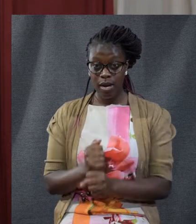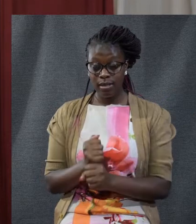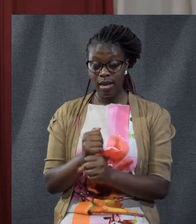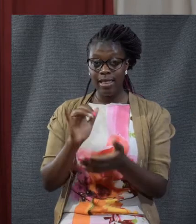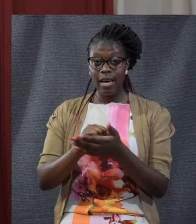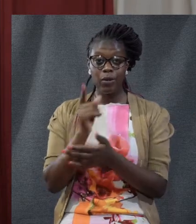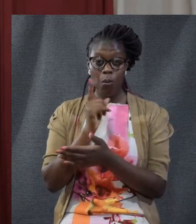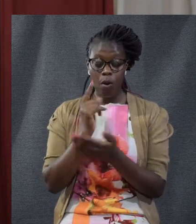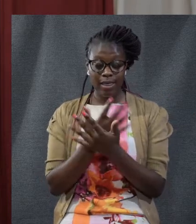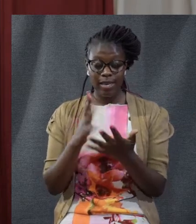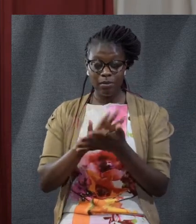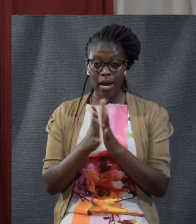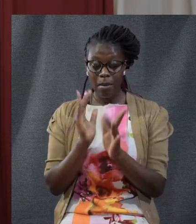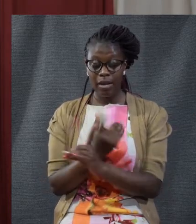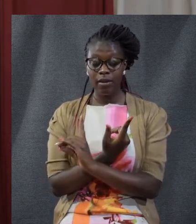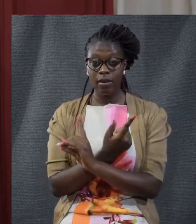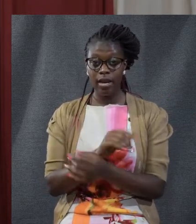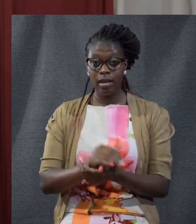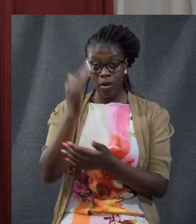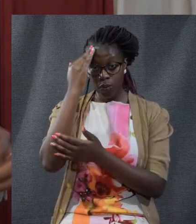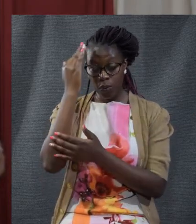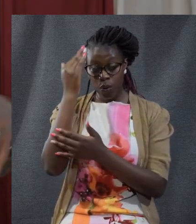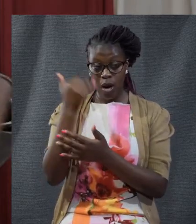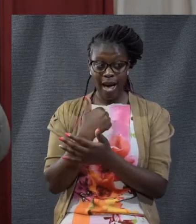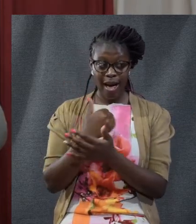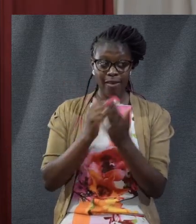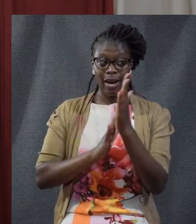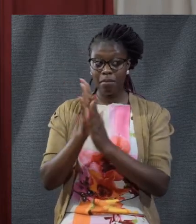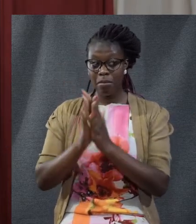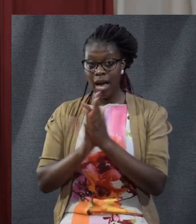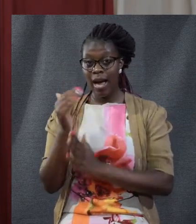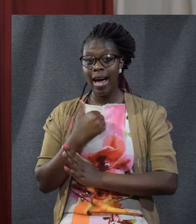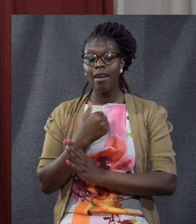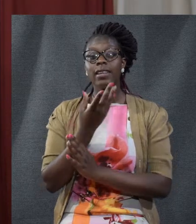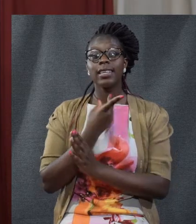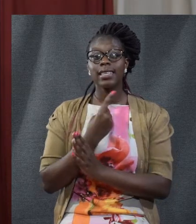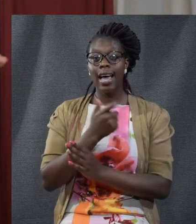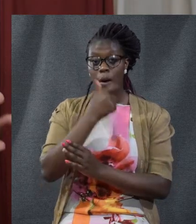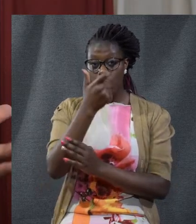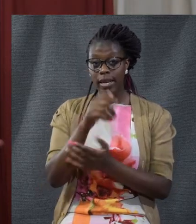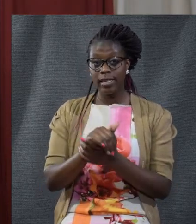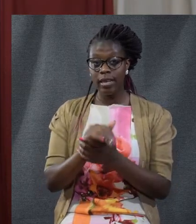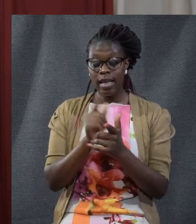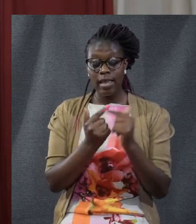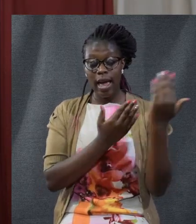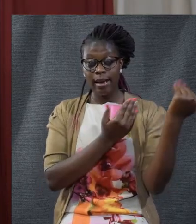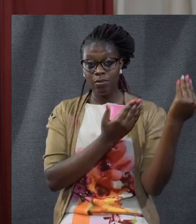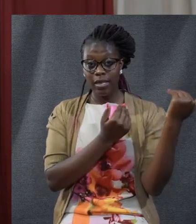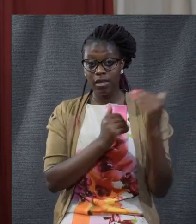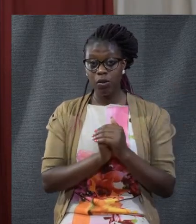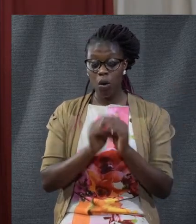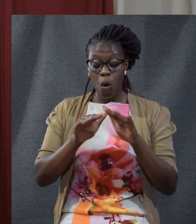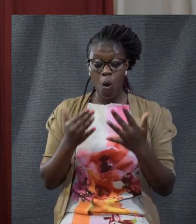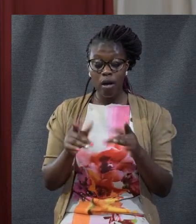out trust that tomorrow things will be different. You know, having aspirations, having a desire, a wish, an